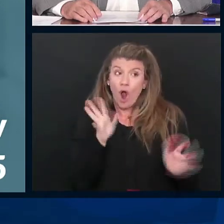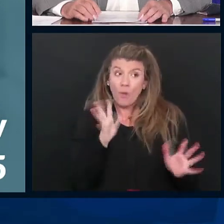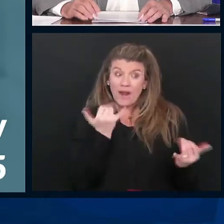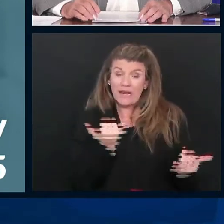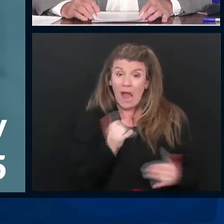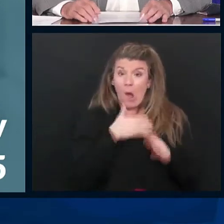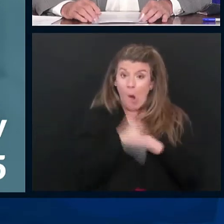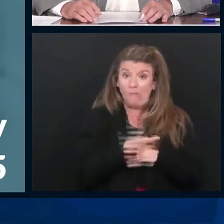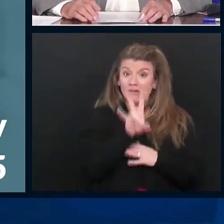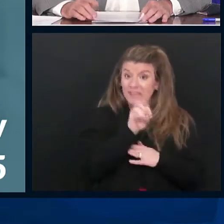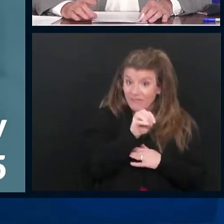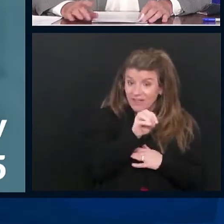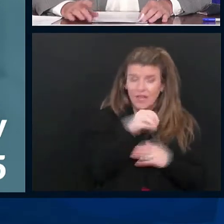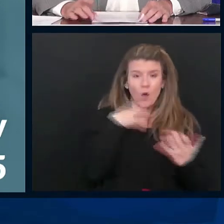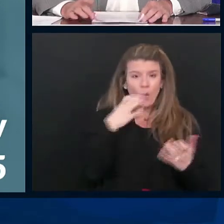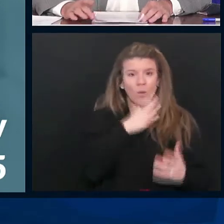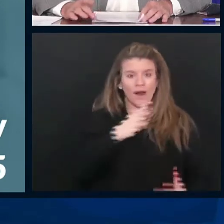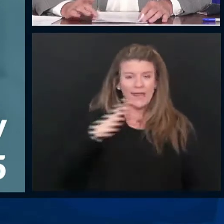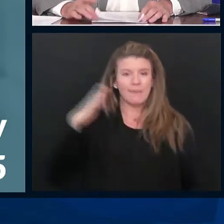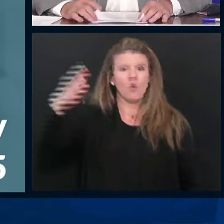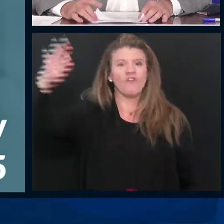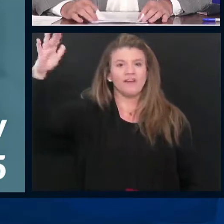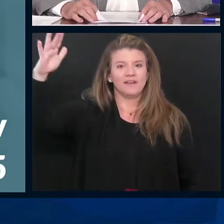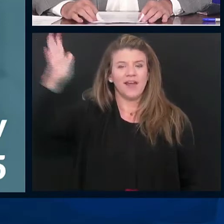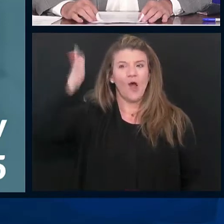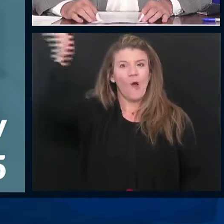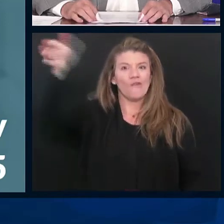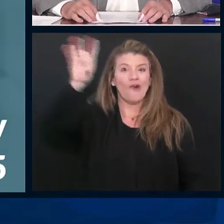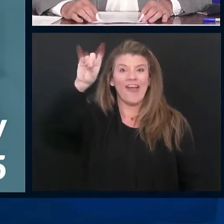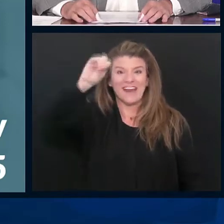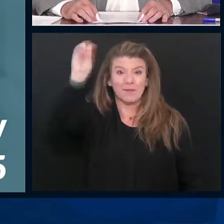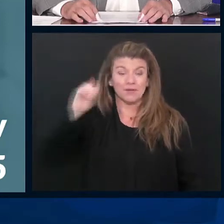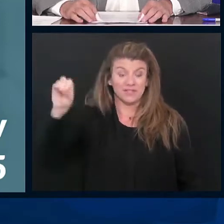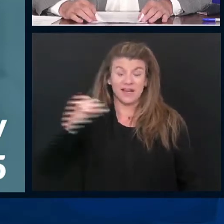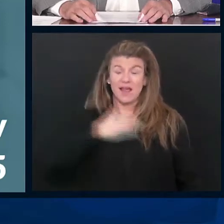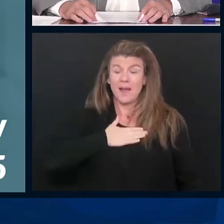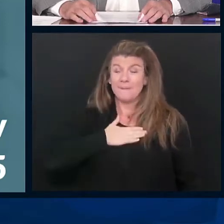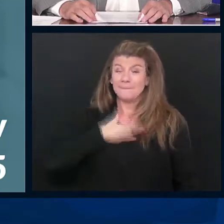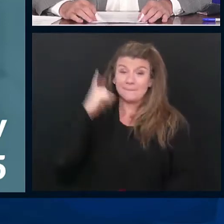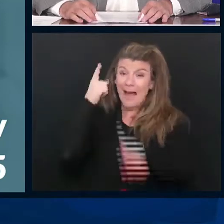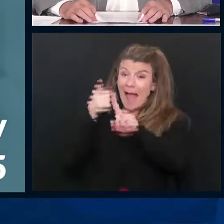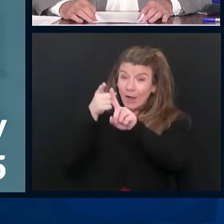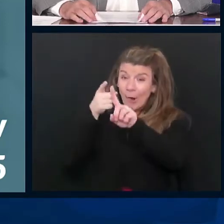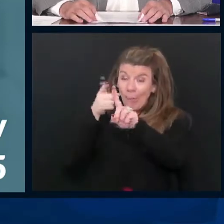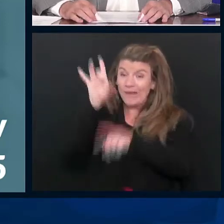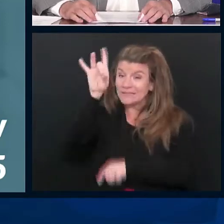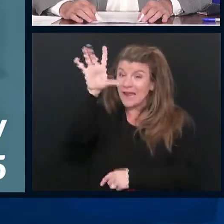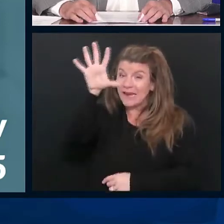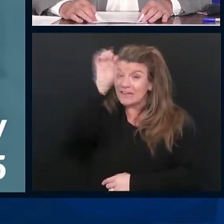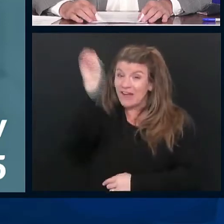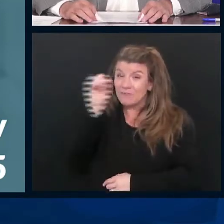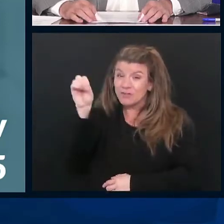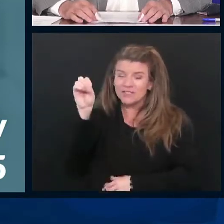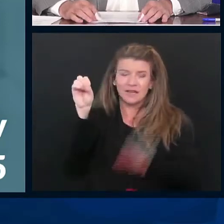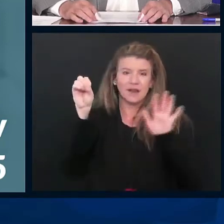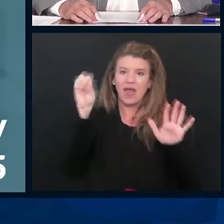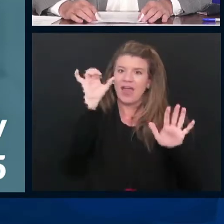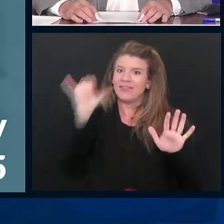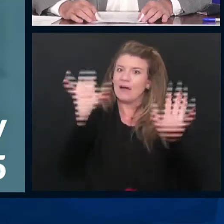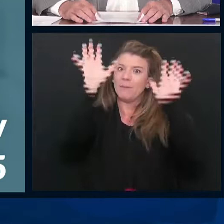We want to just keep moving and get that well over 80, and my goal is 85% and that would be